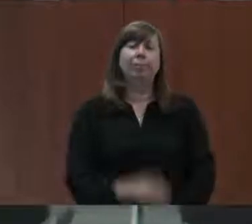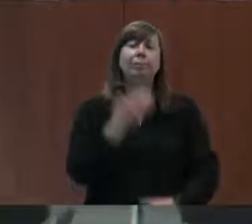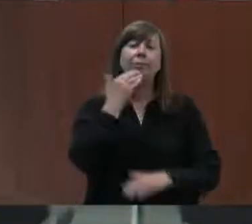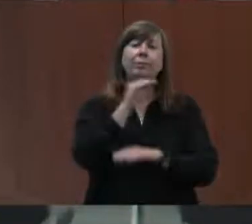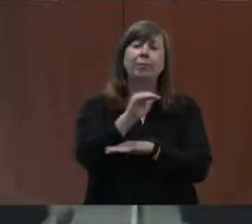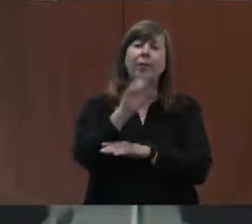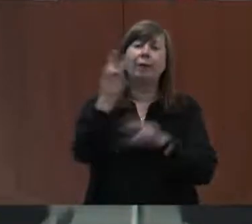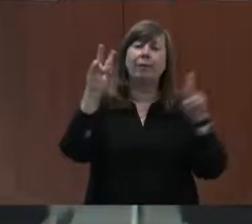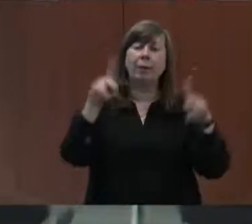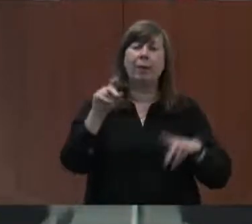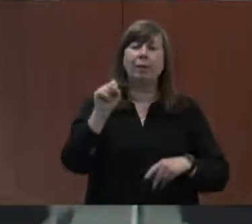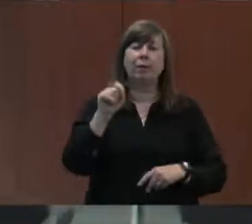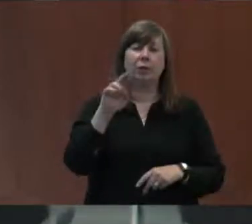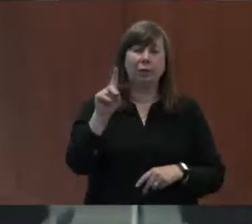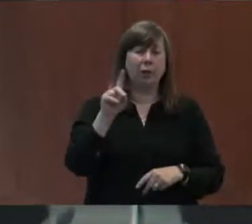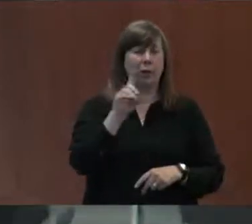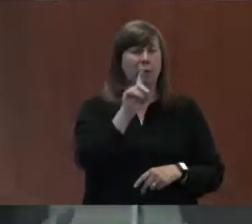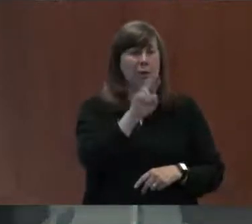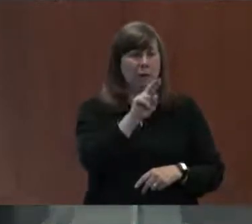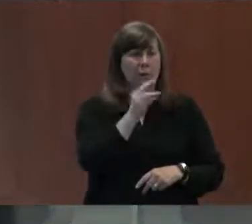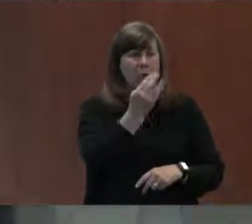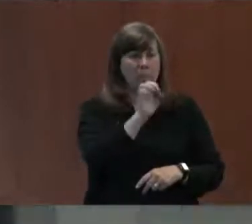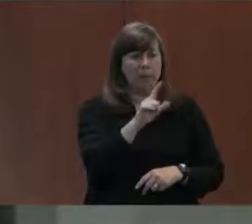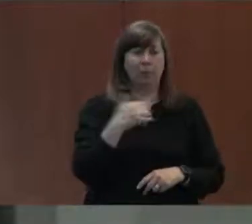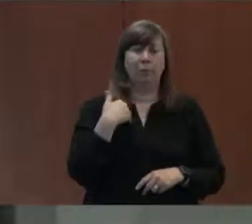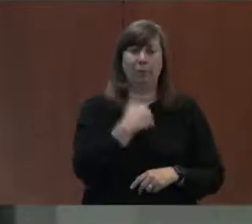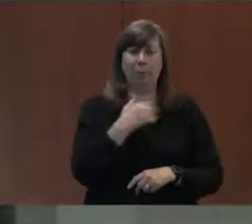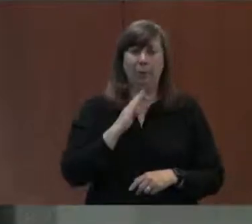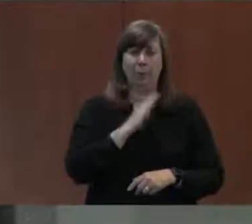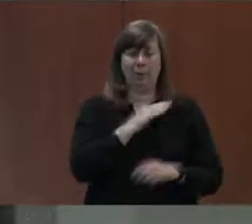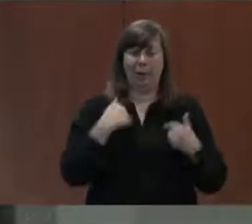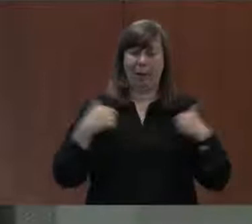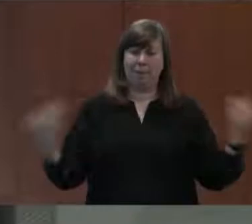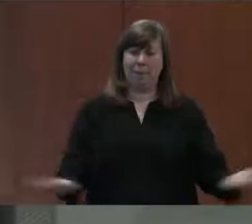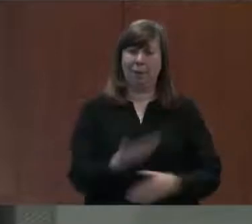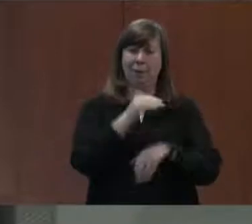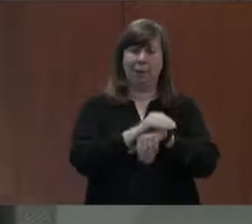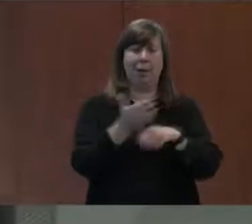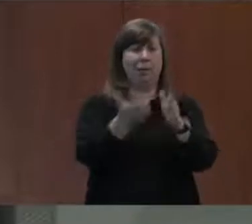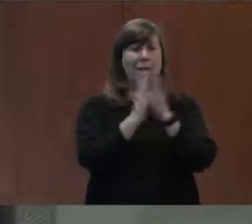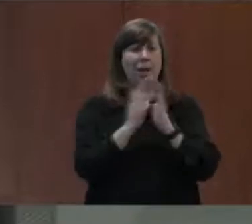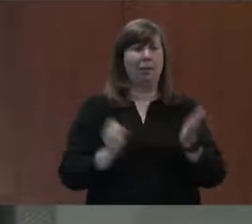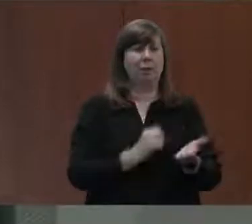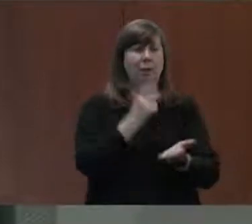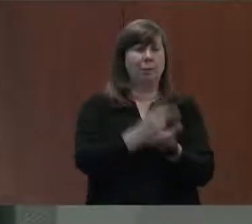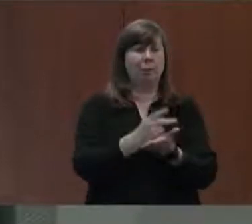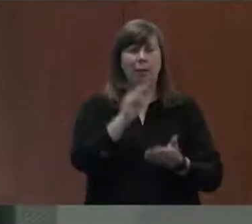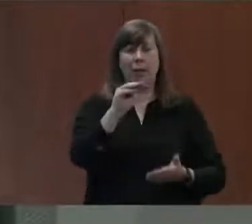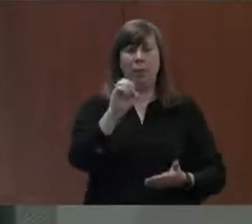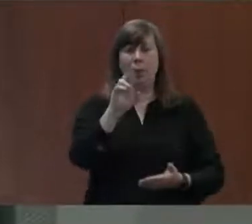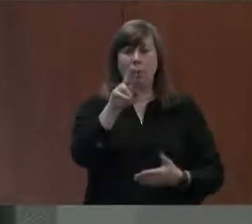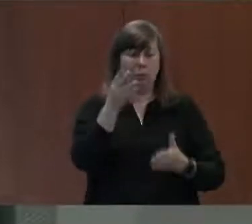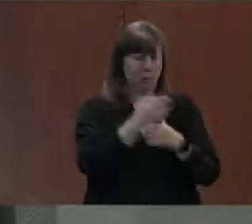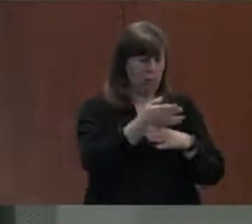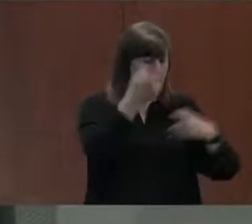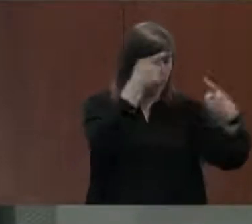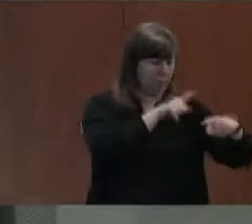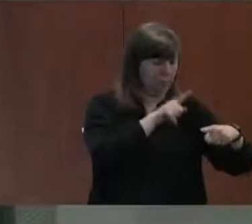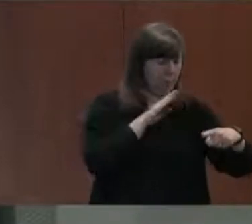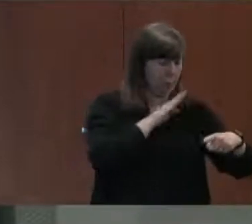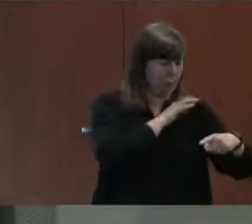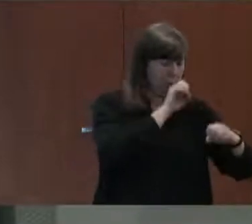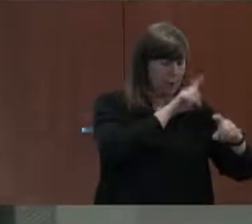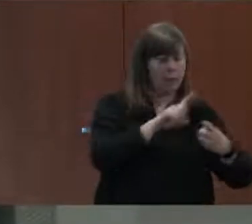Good evening, Vice President Stauffer, Dr. Michael, and members of the board. I am here this evening to ask your approval of an MOU between the Board of Education